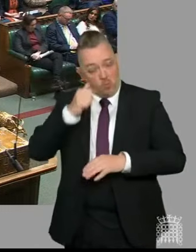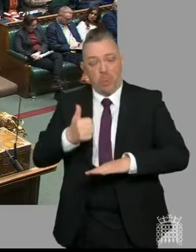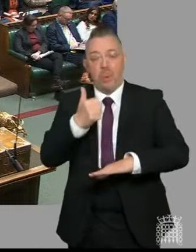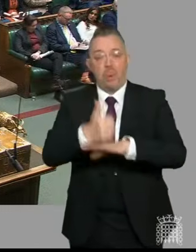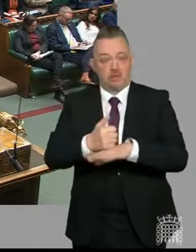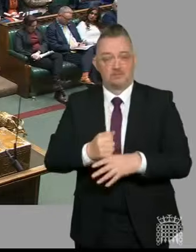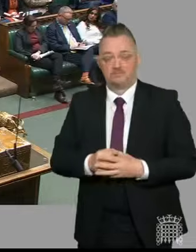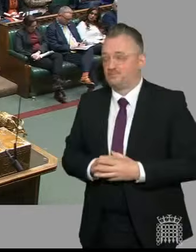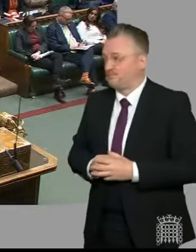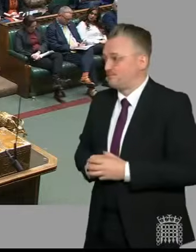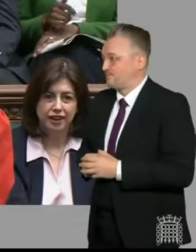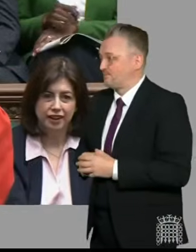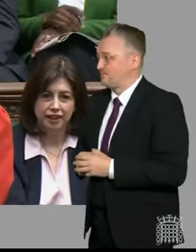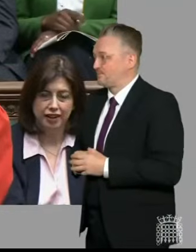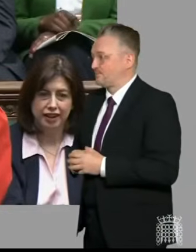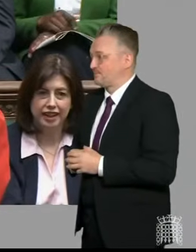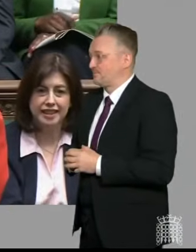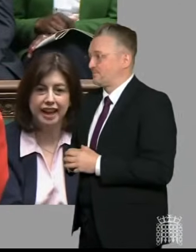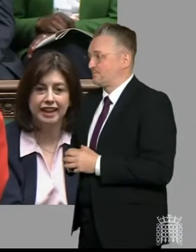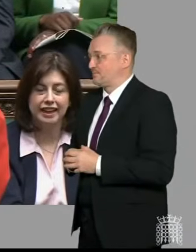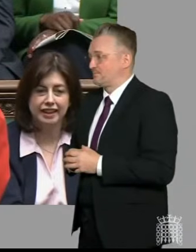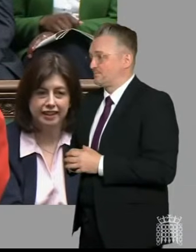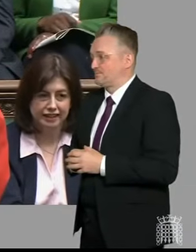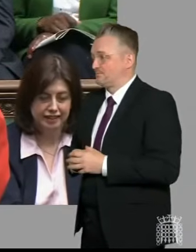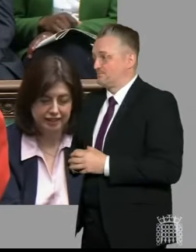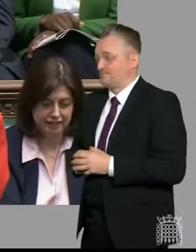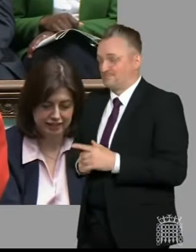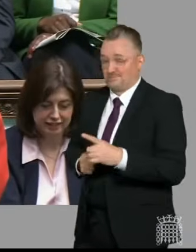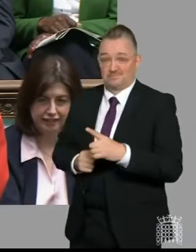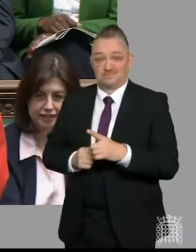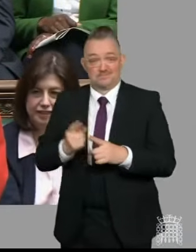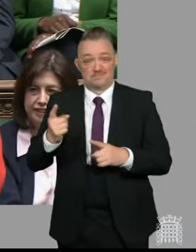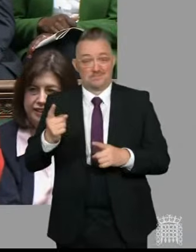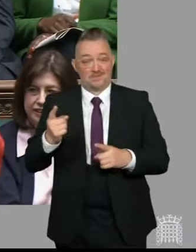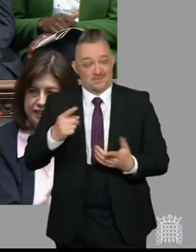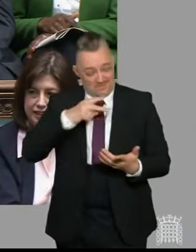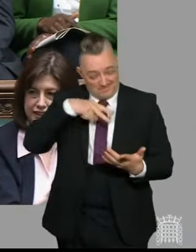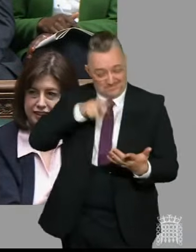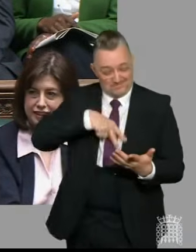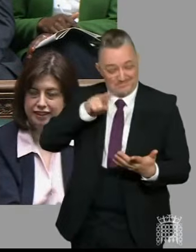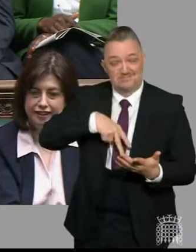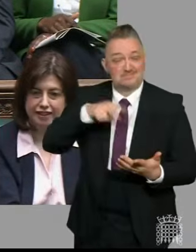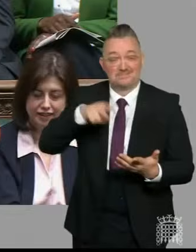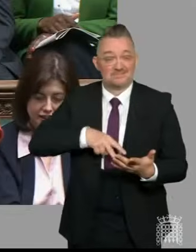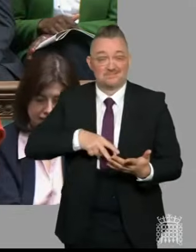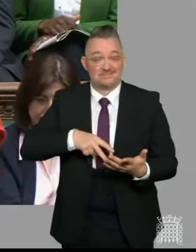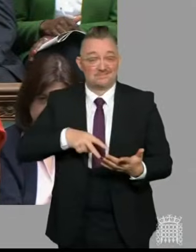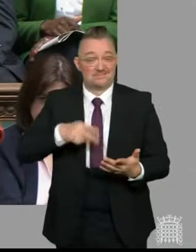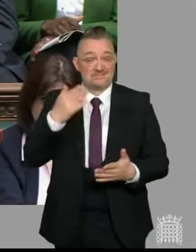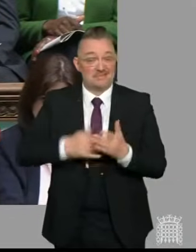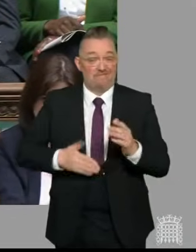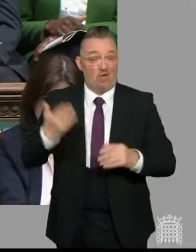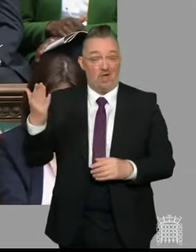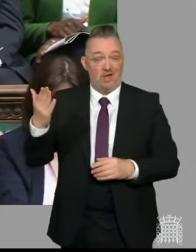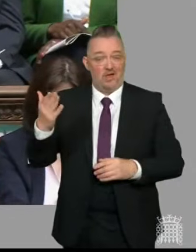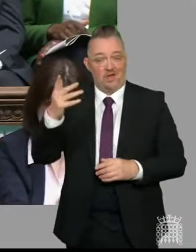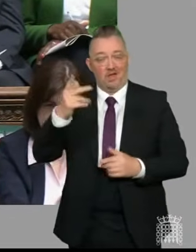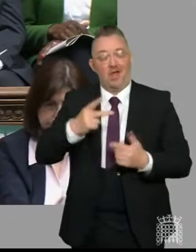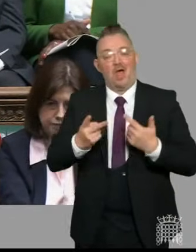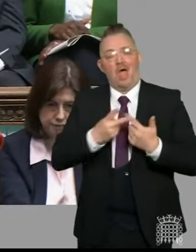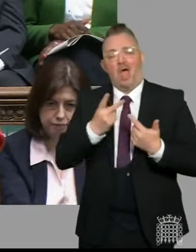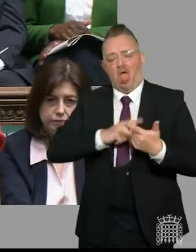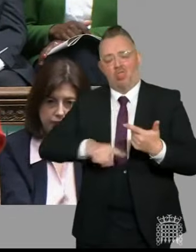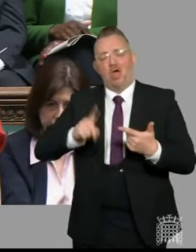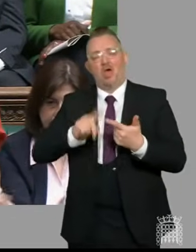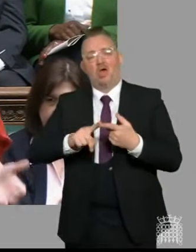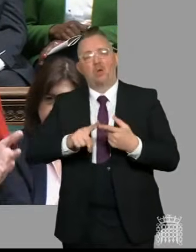Speaker, he clearly hasn't been looking up on his own government bills. But let me turn to another Tory housing failure. Leaseholds are a